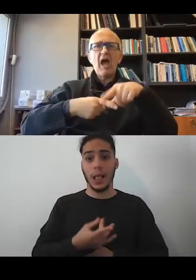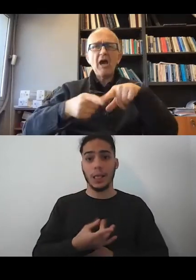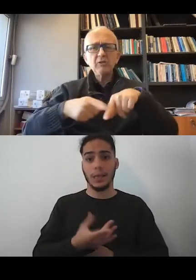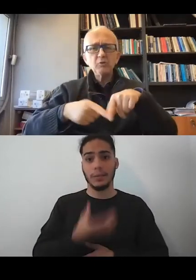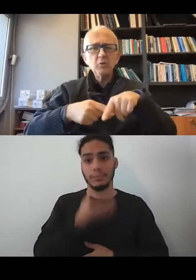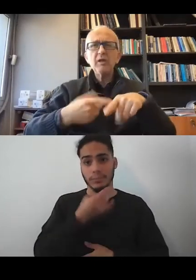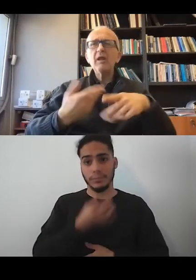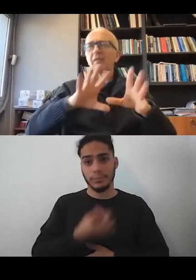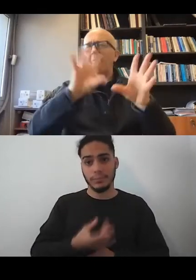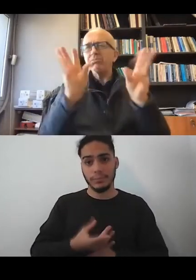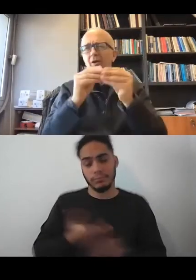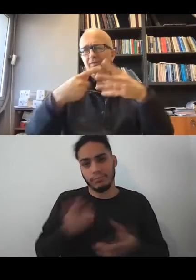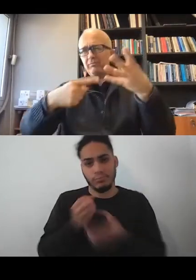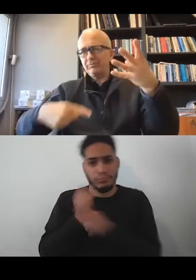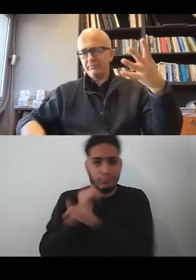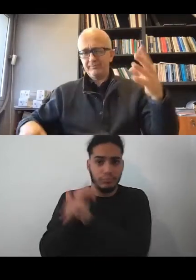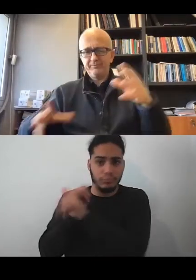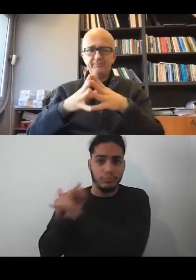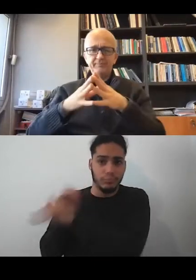so on.